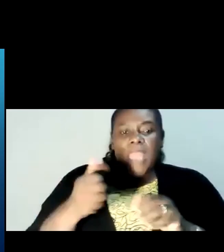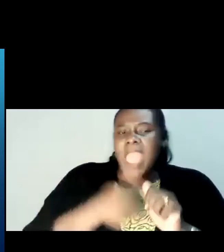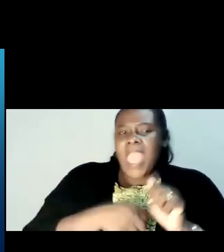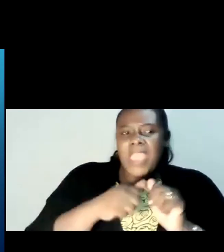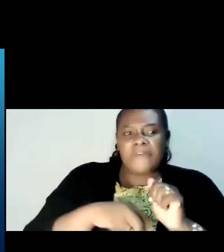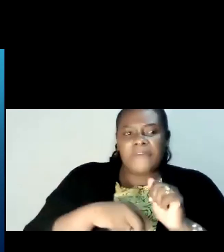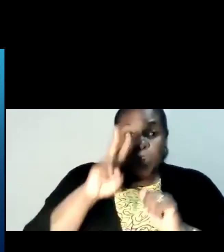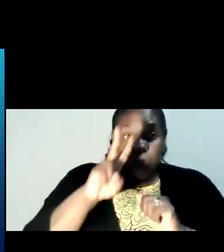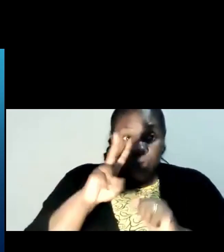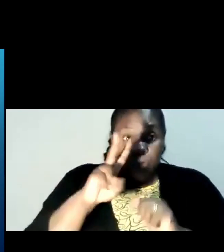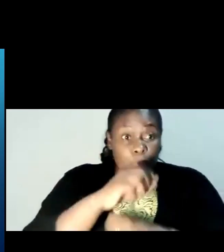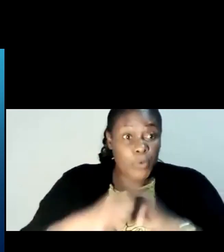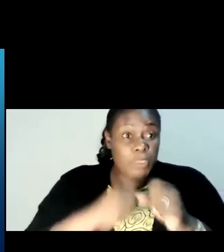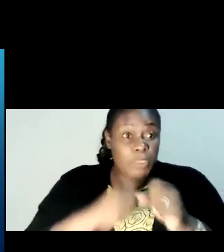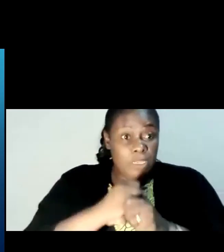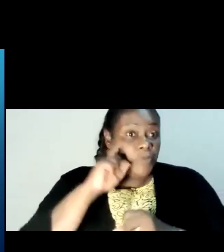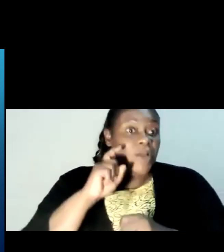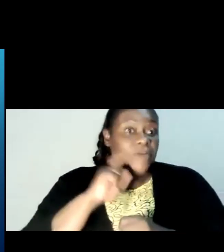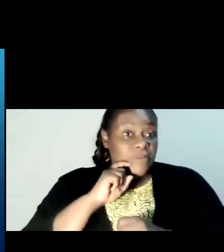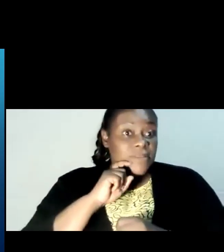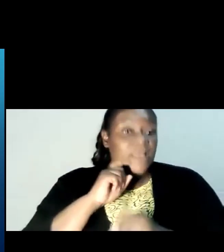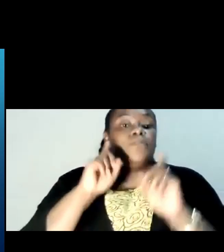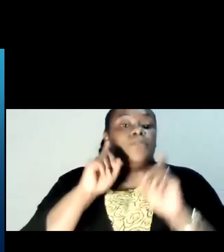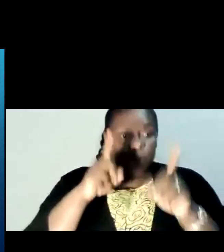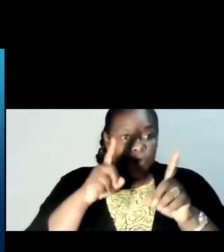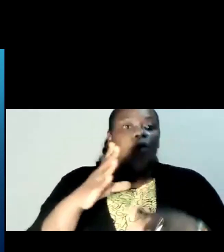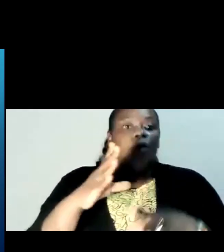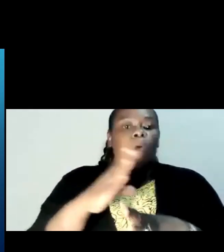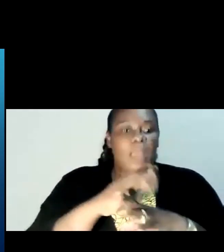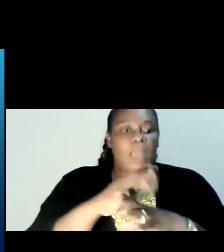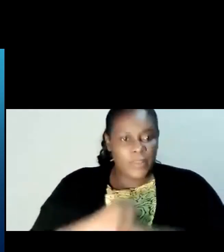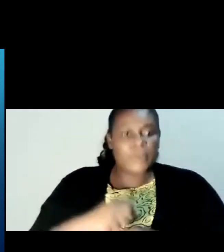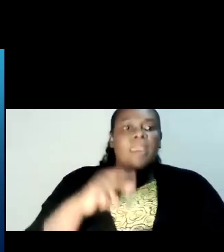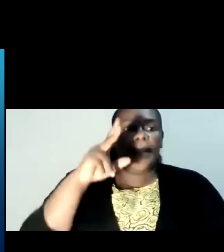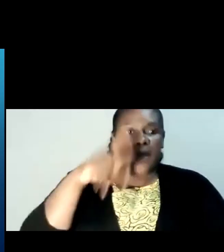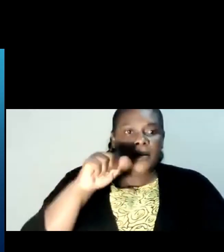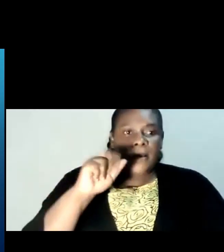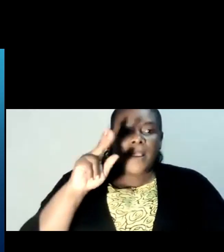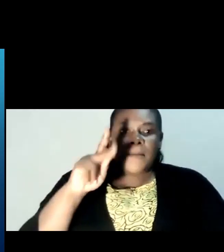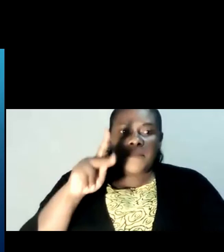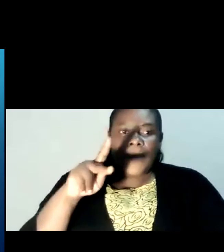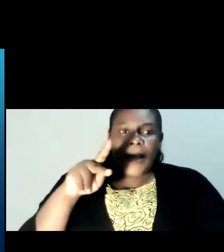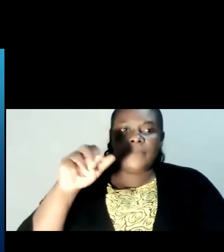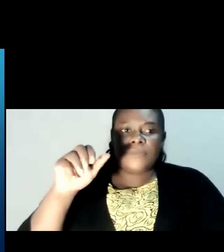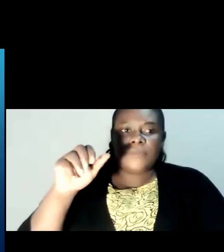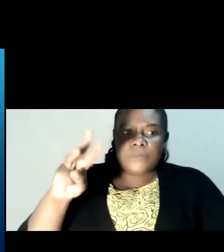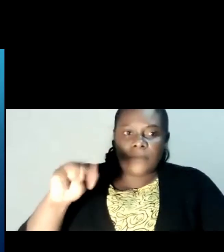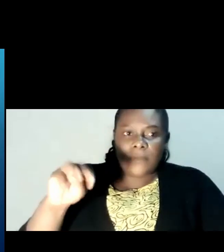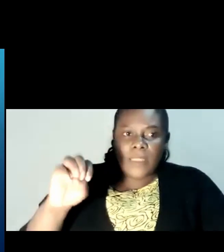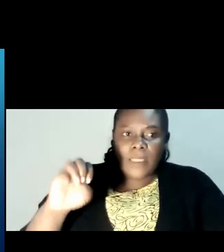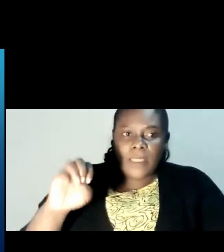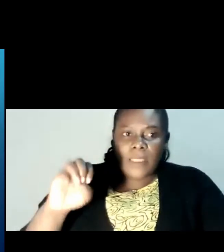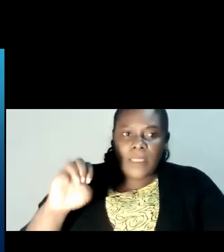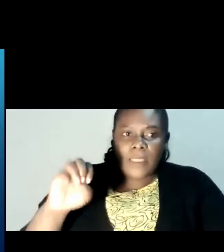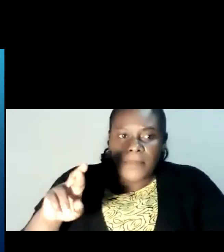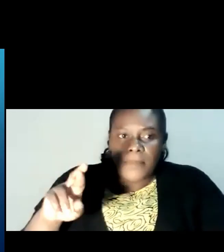over the age of 21 years. They can have pap smears, which are meant to check the